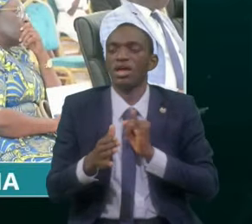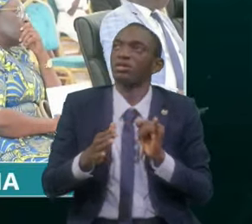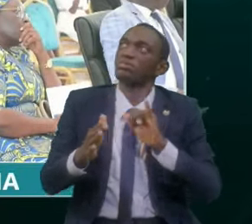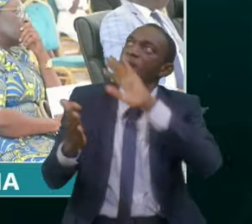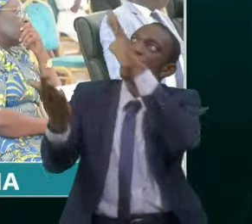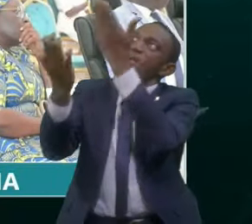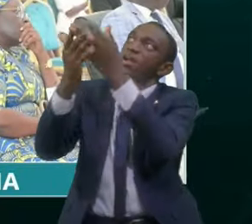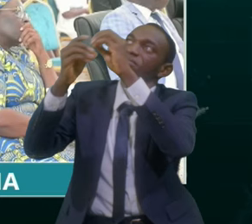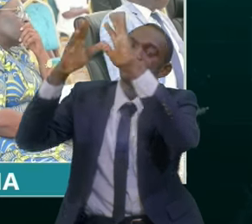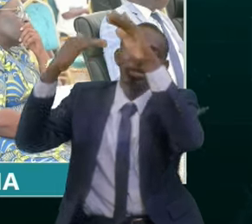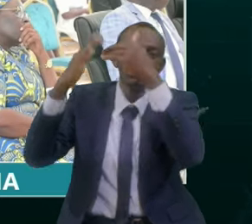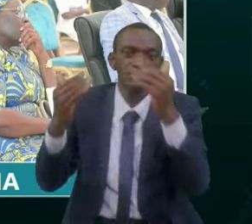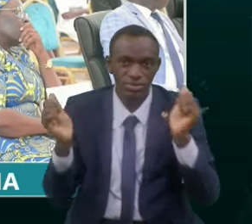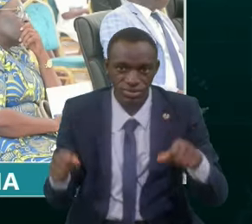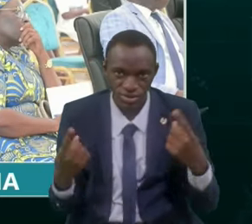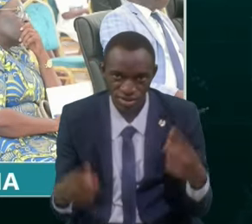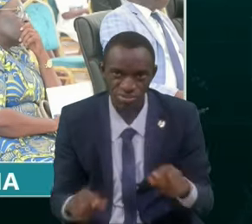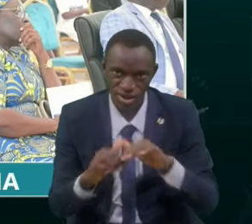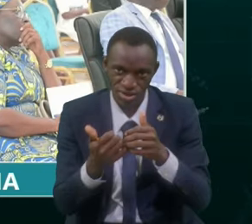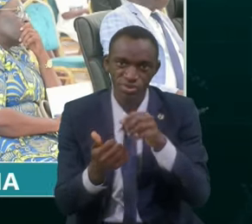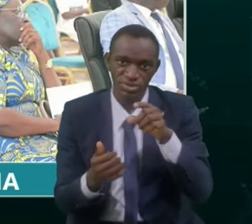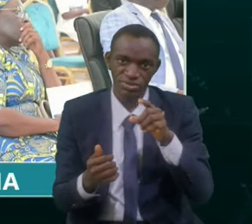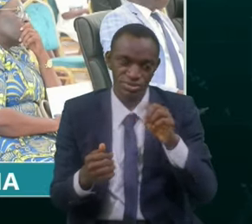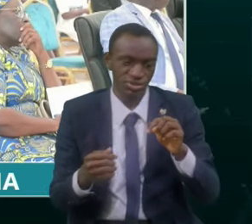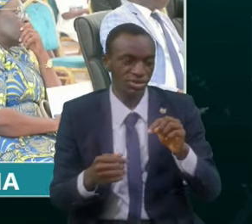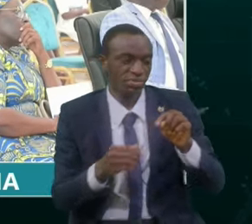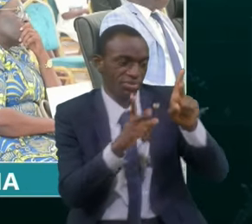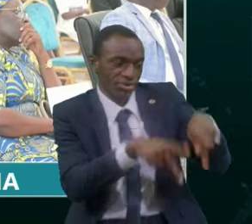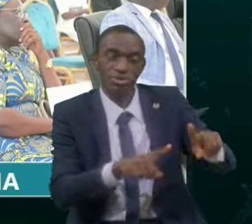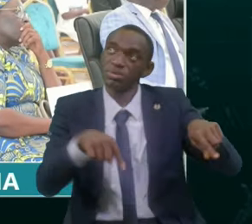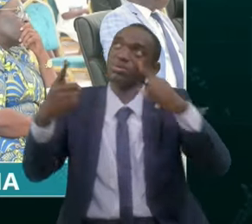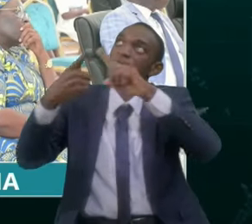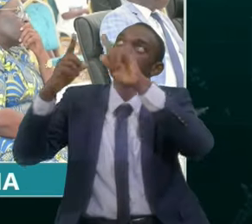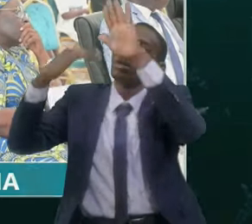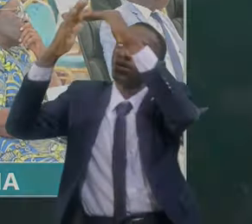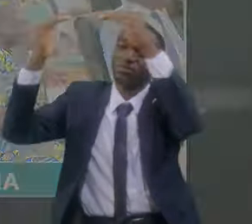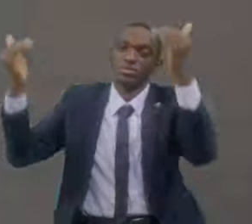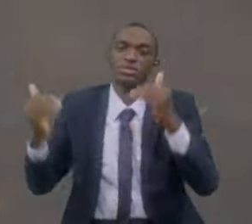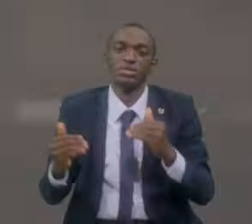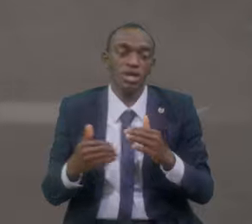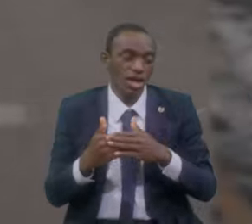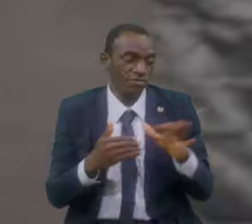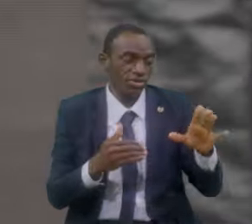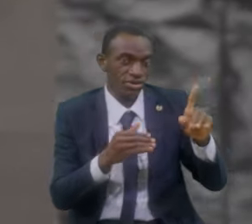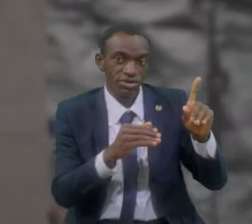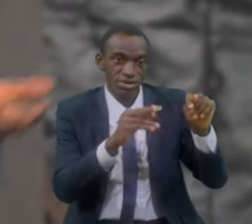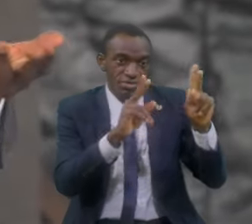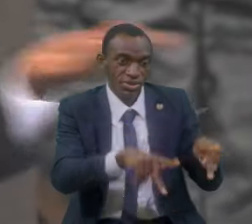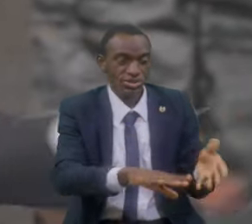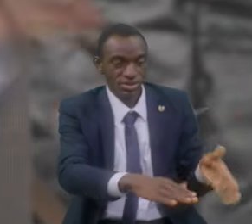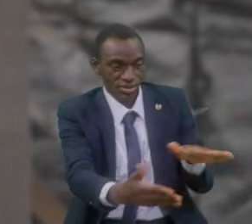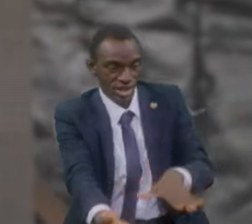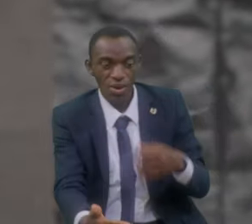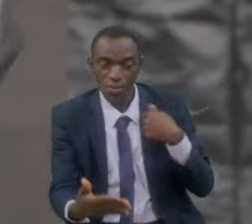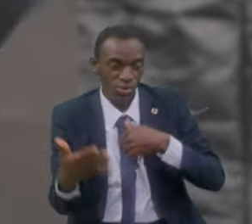not that. How can he get to heaven? And then after he died, we don't know where he will go.